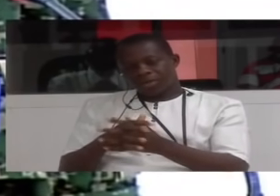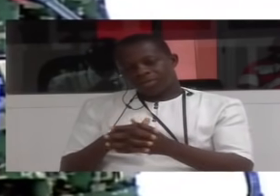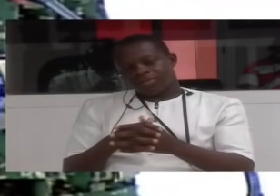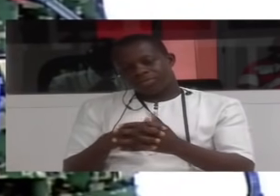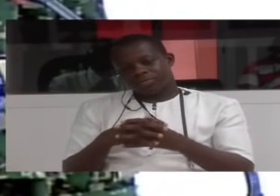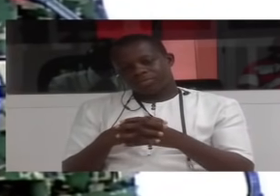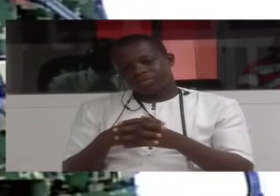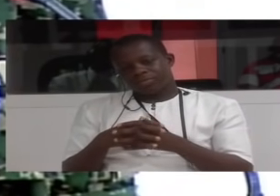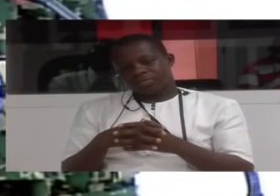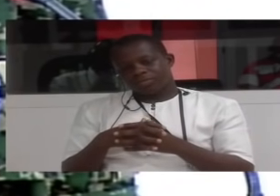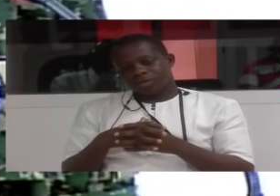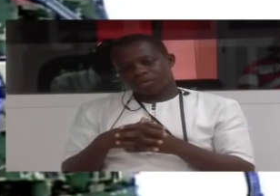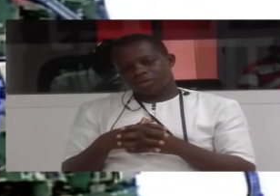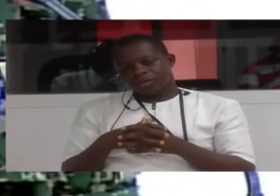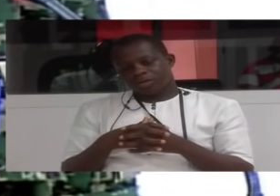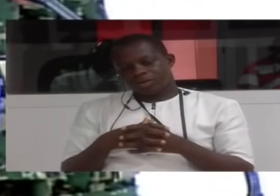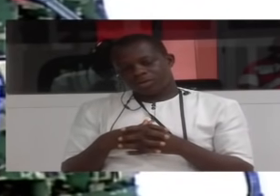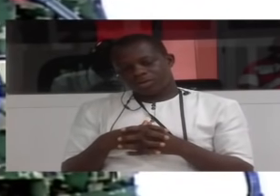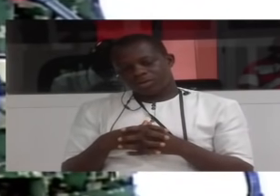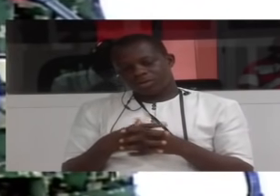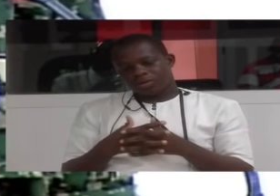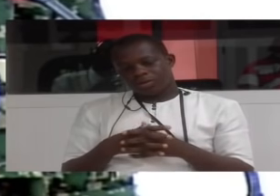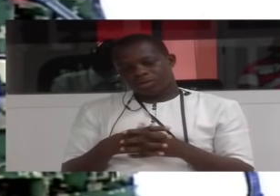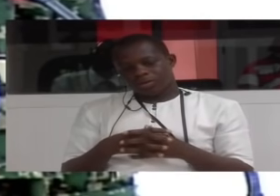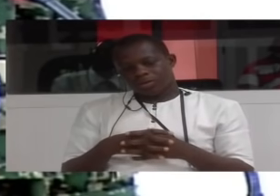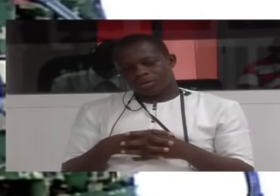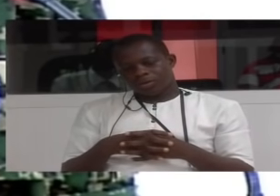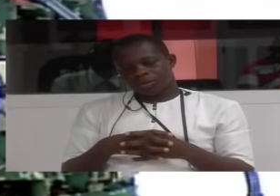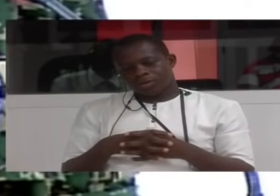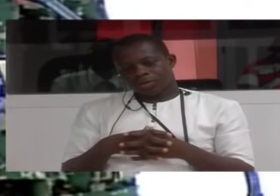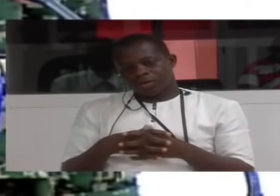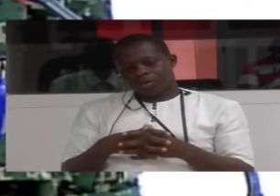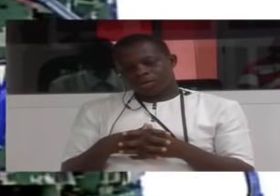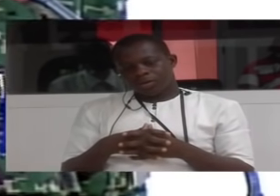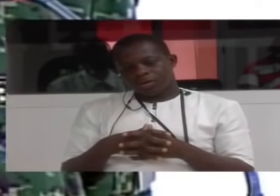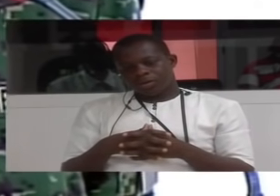mom sen dajja bi naka la mujjé naka la mel ak lan nga wax ak mom.